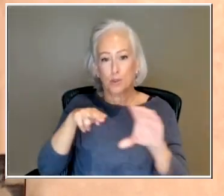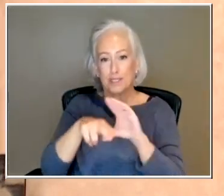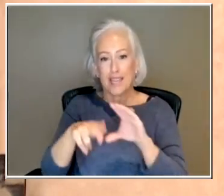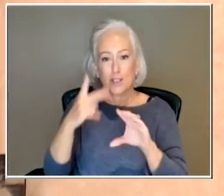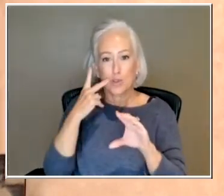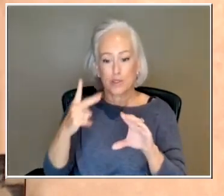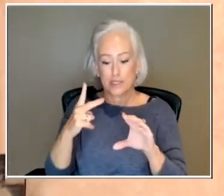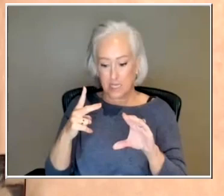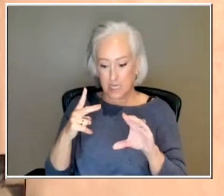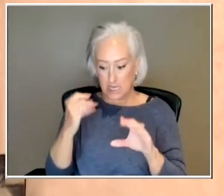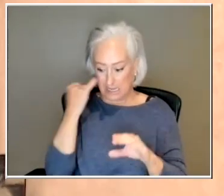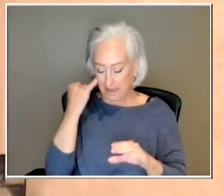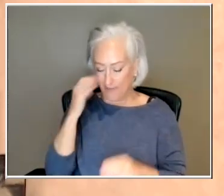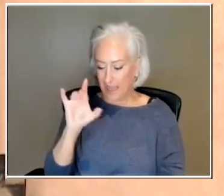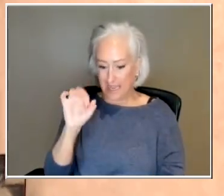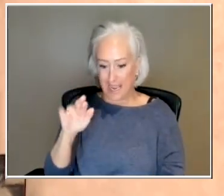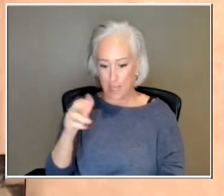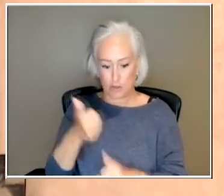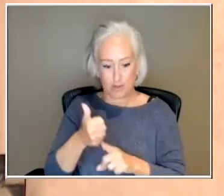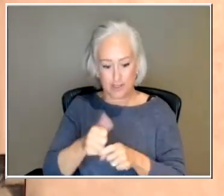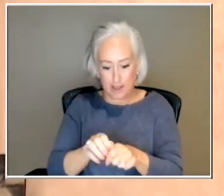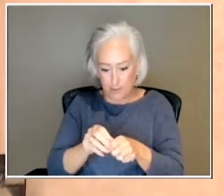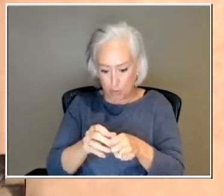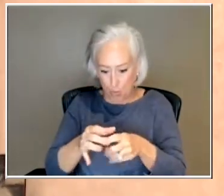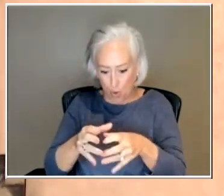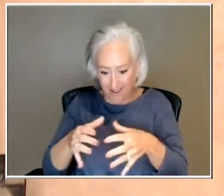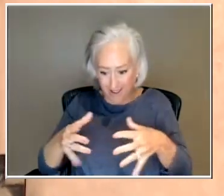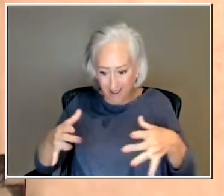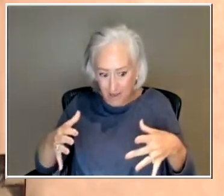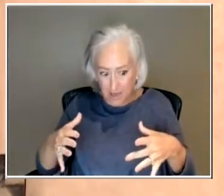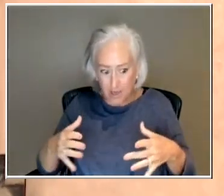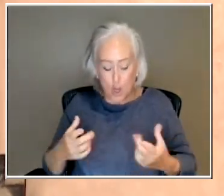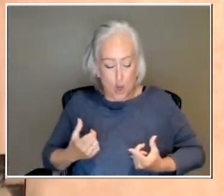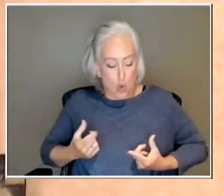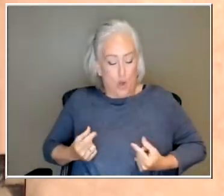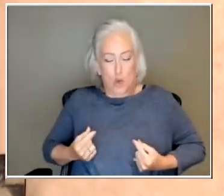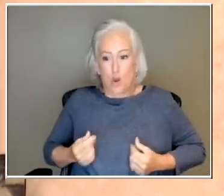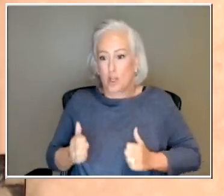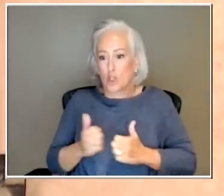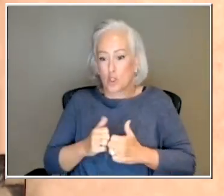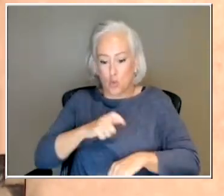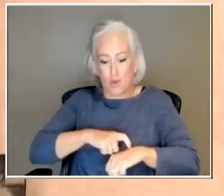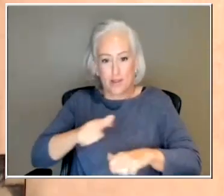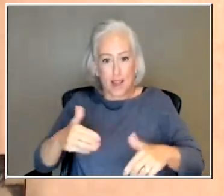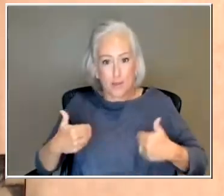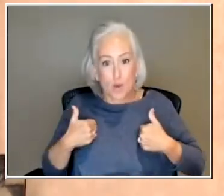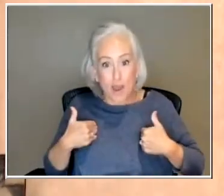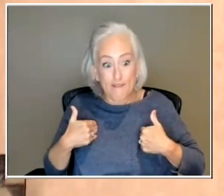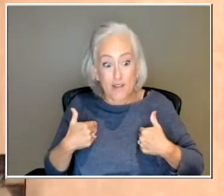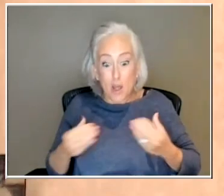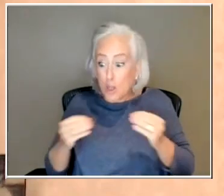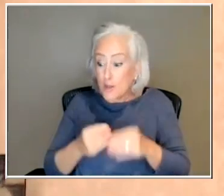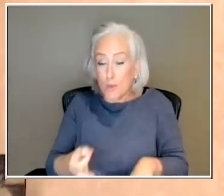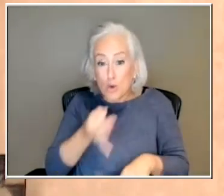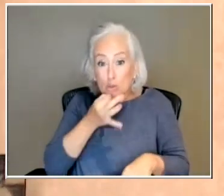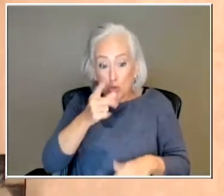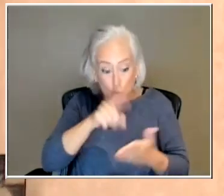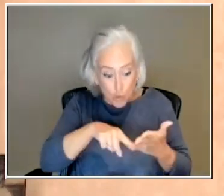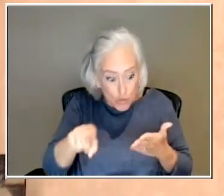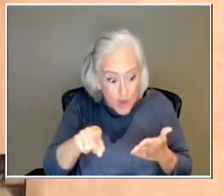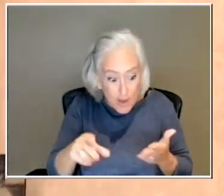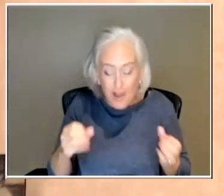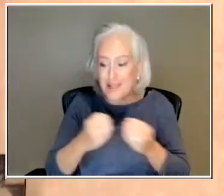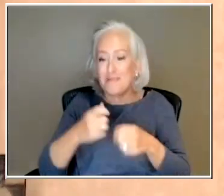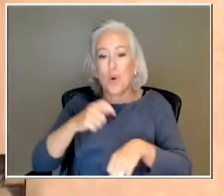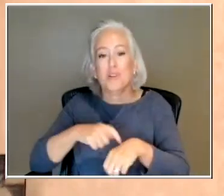thinking about those things that you want to do with the time you have. And so the sooner you get checked, the more time that you have to be able to do the things you want.